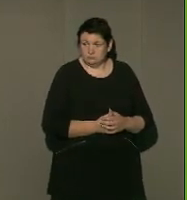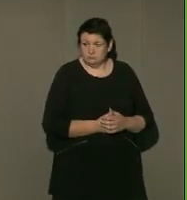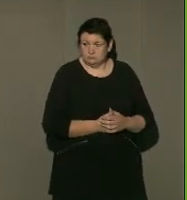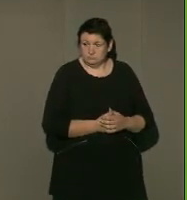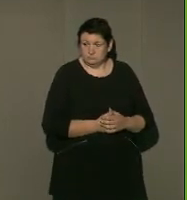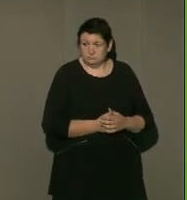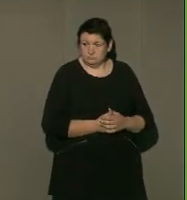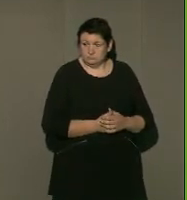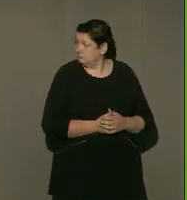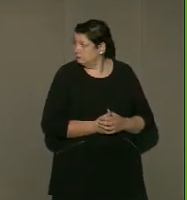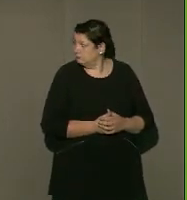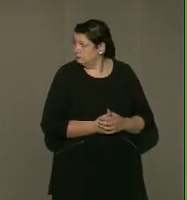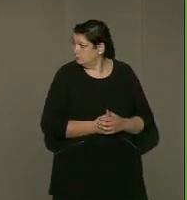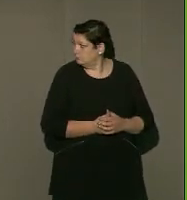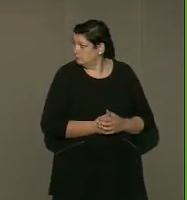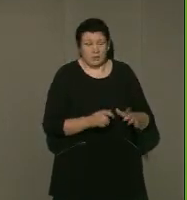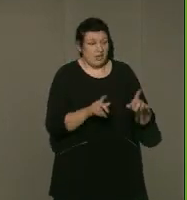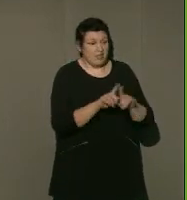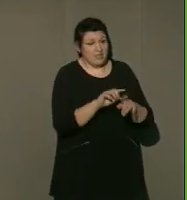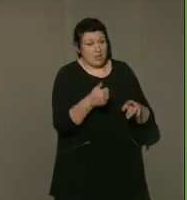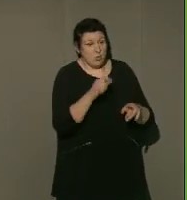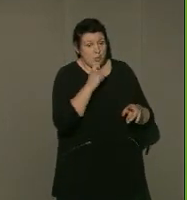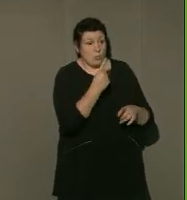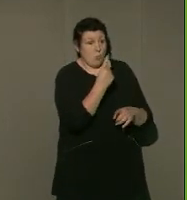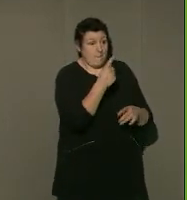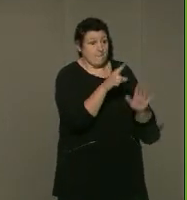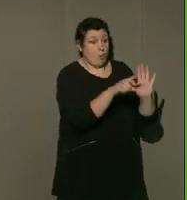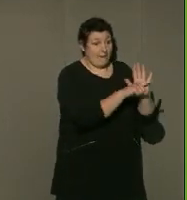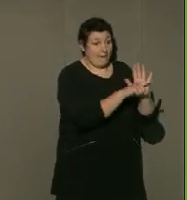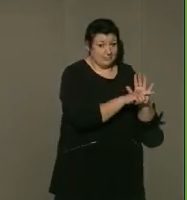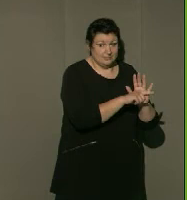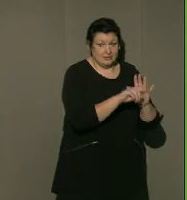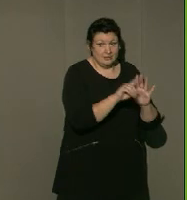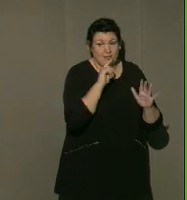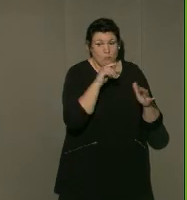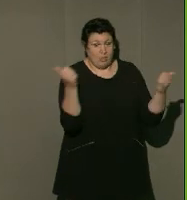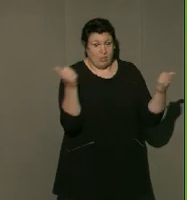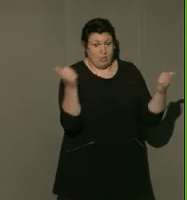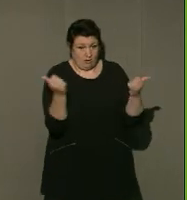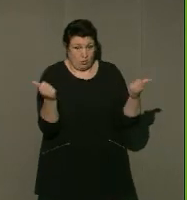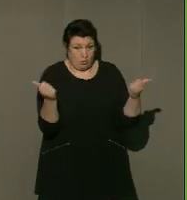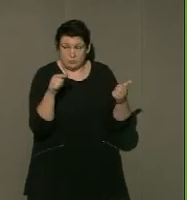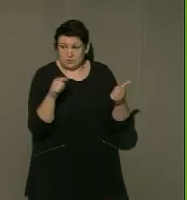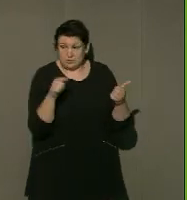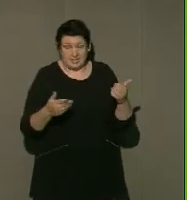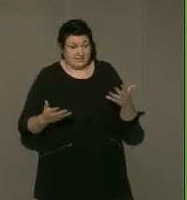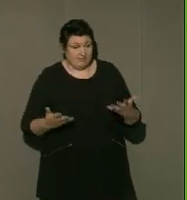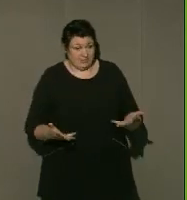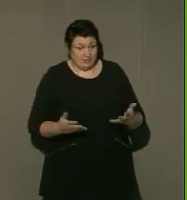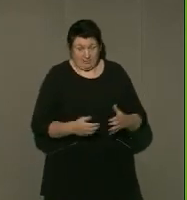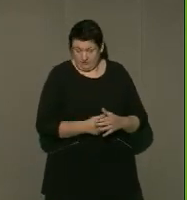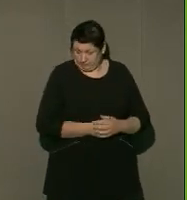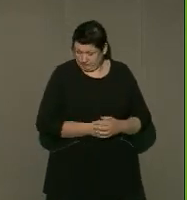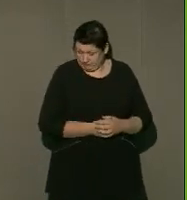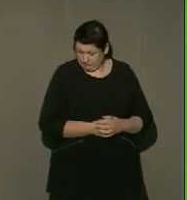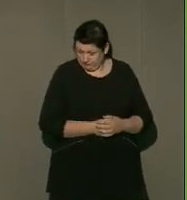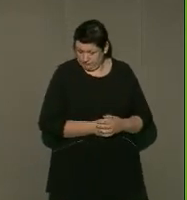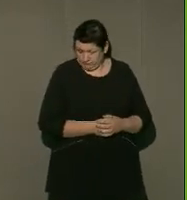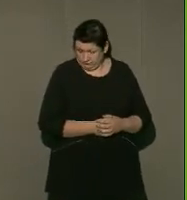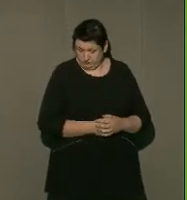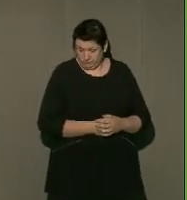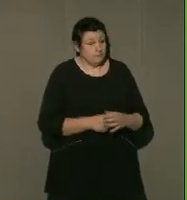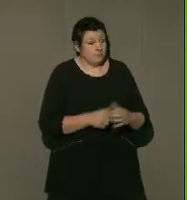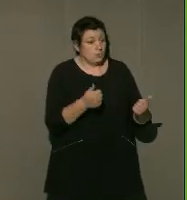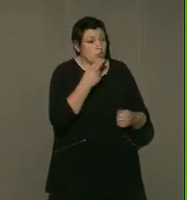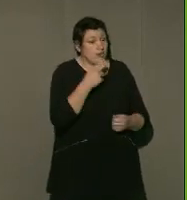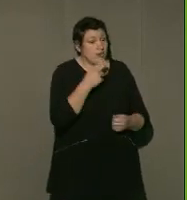And then I'll be looking for one more speaker against, and then we will then close this particular business for today. Good afternoon, Conference. My